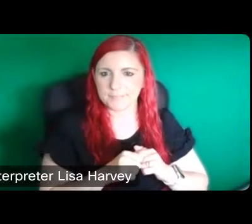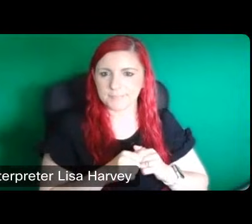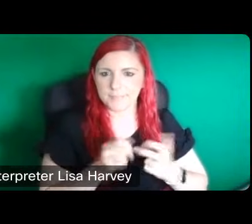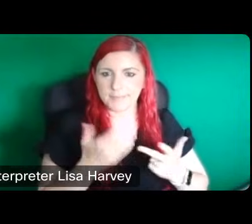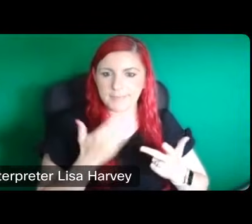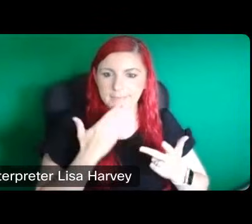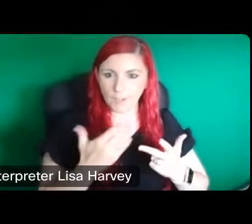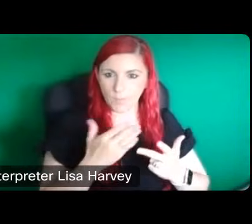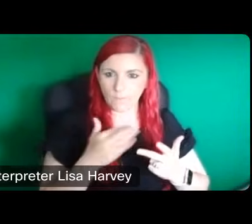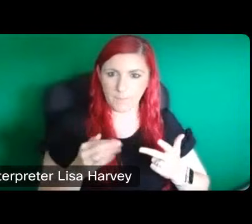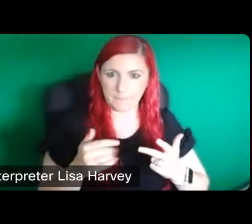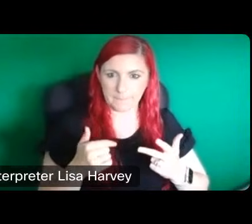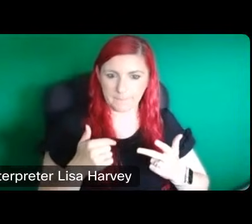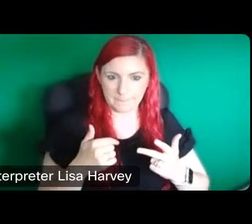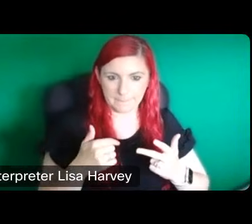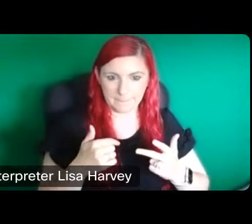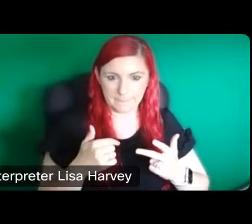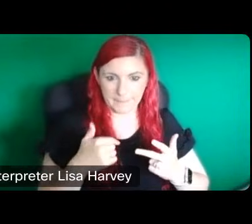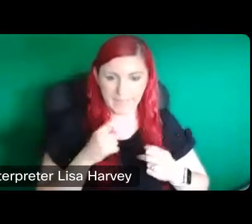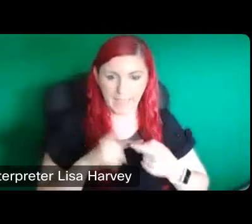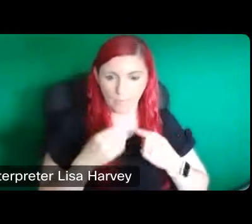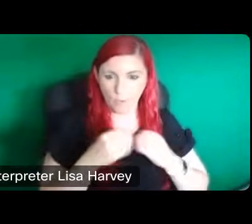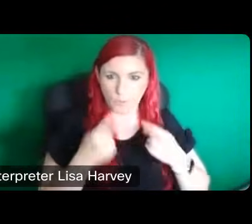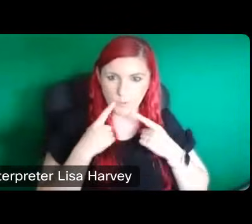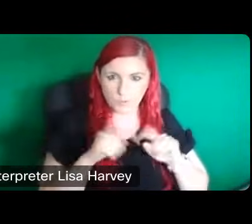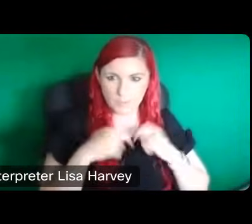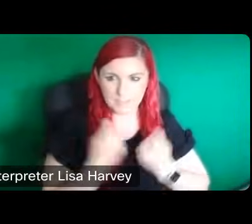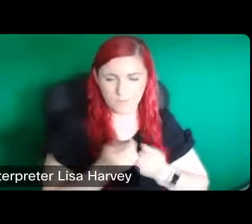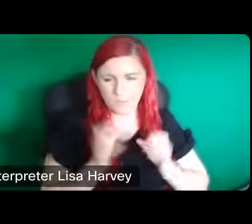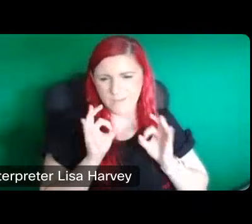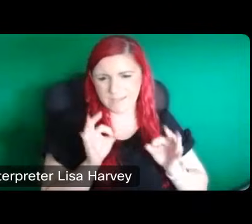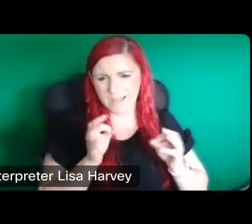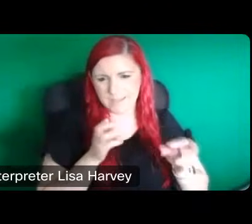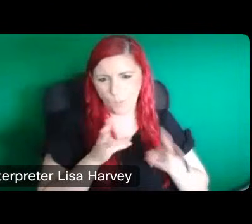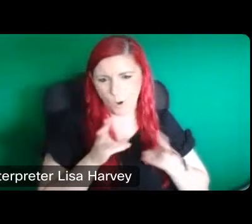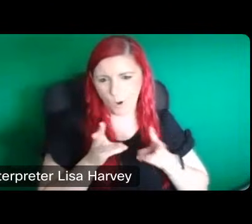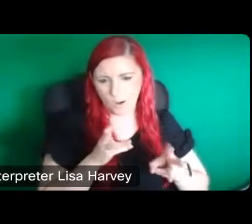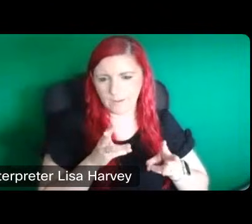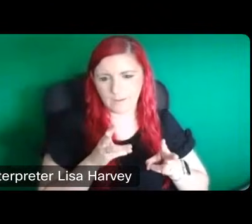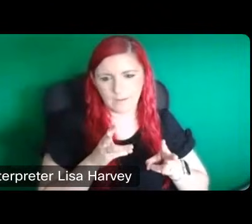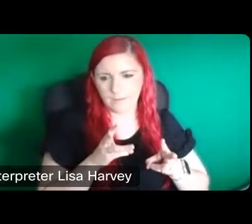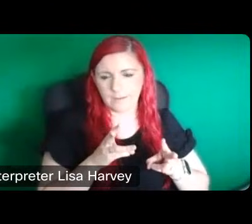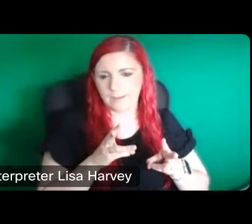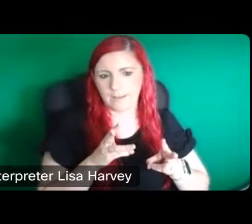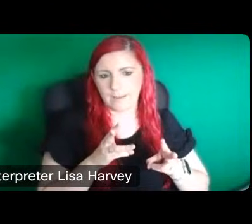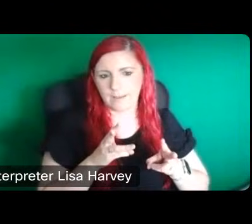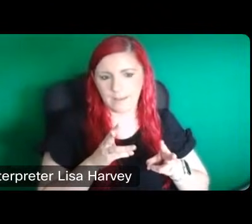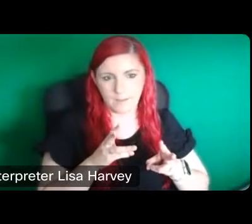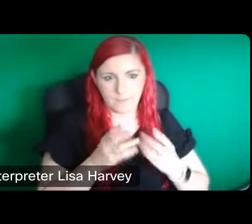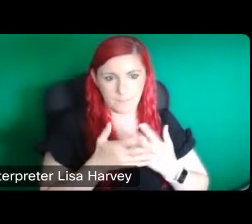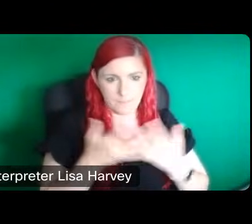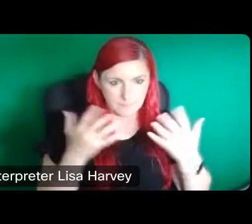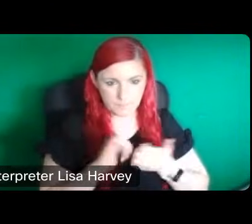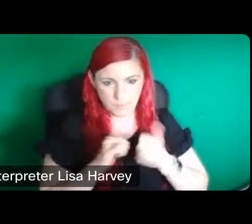Thank you from me to the Open Disclosure team. Have done fantastic work. There've been significant changes over the last